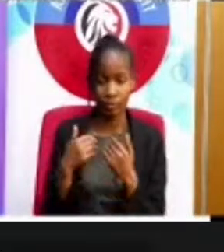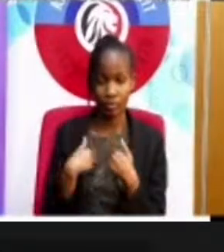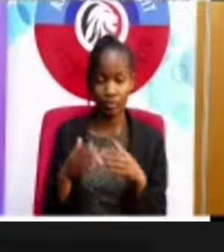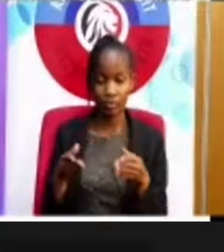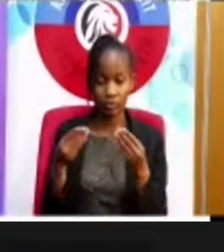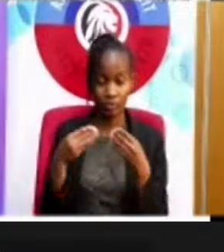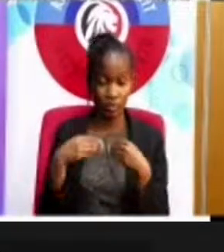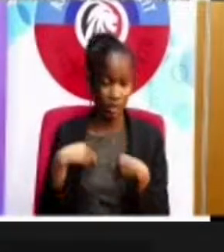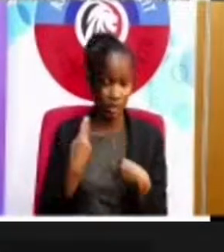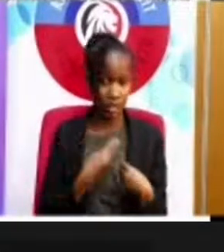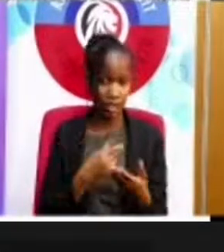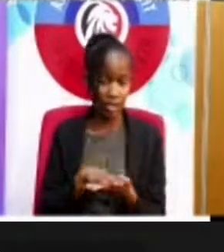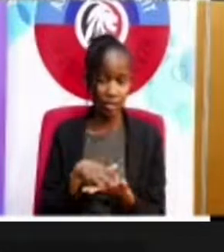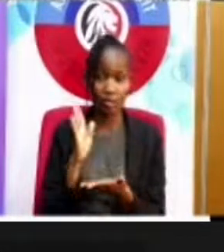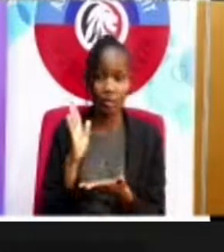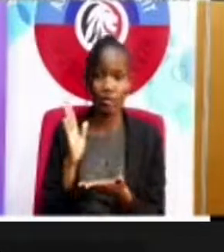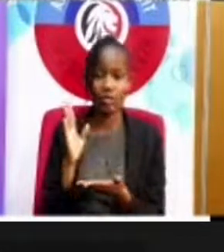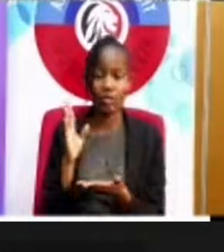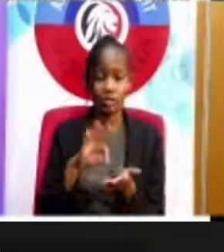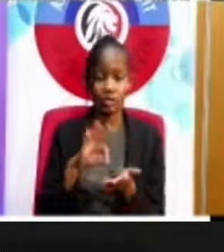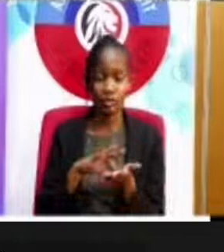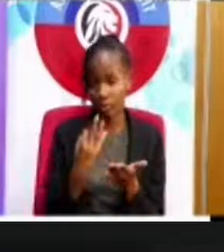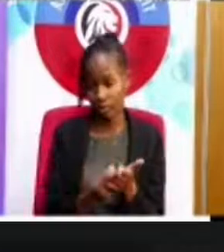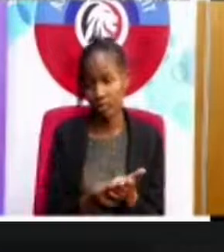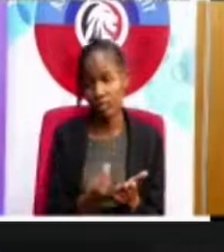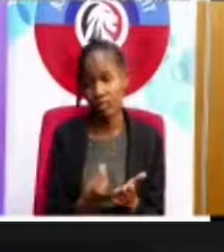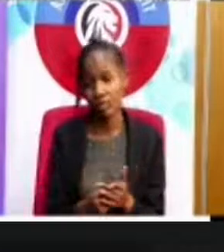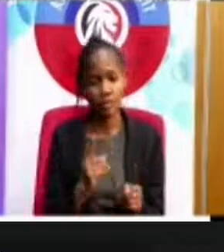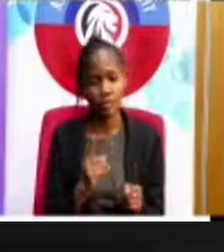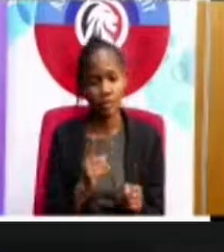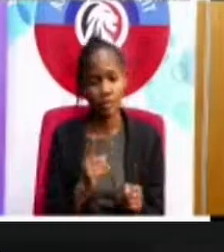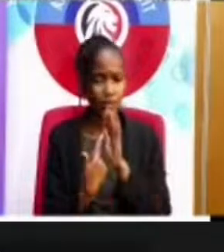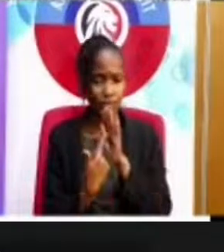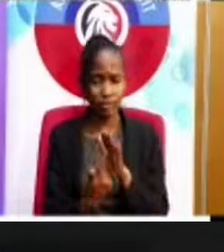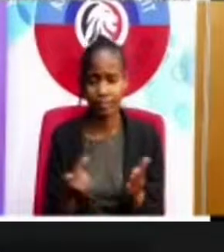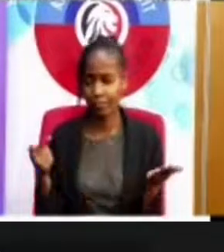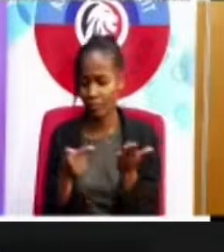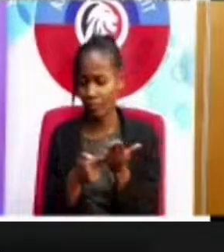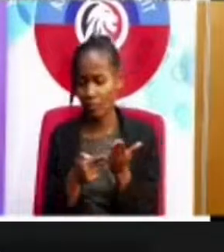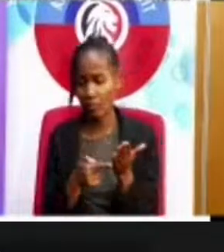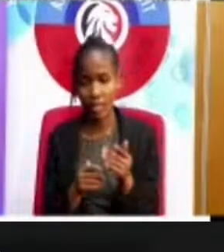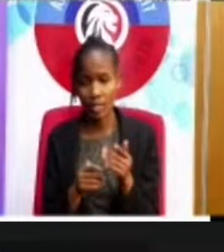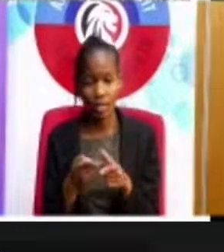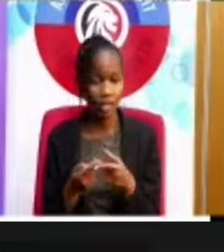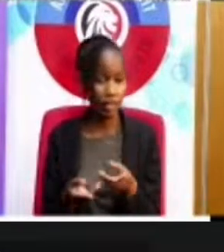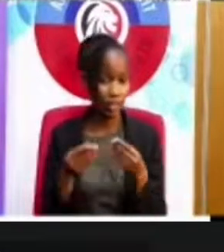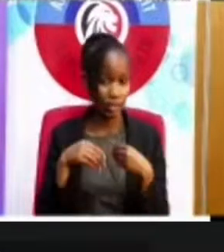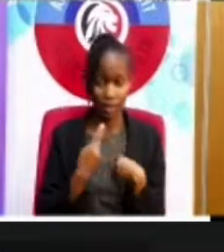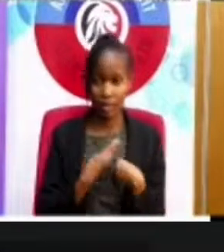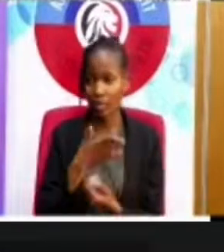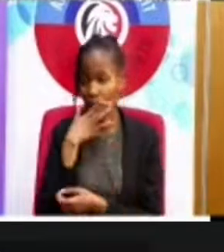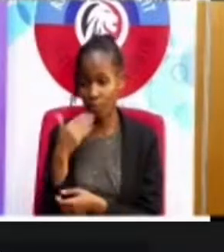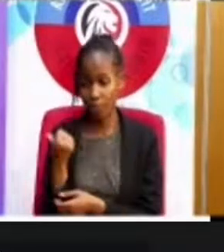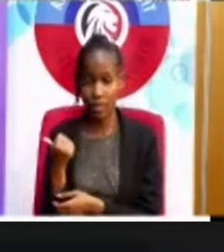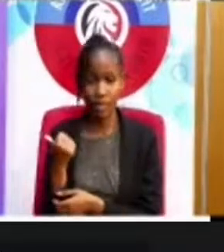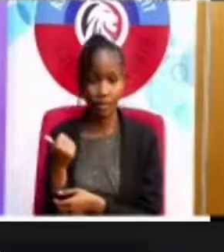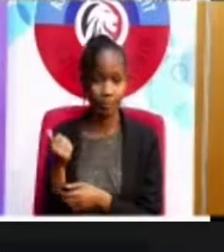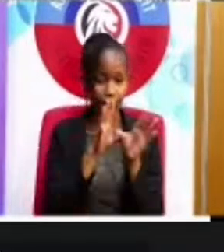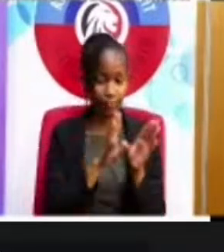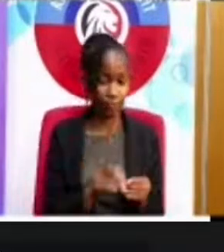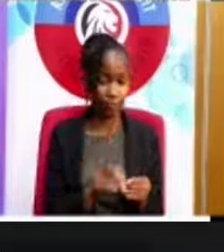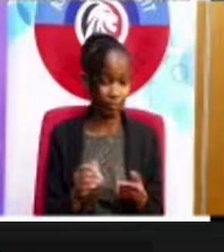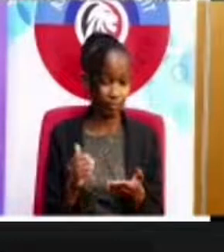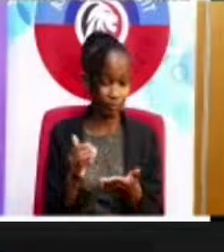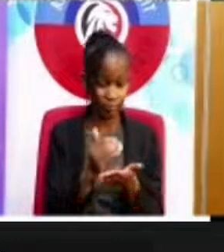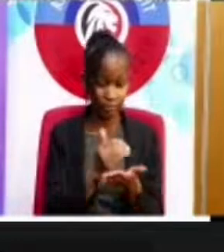findings. When we deploy digital stamps, it gives us better revenue collection. So I think we